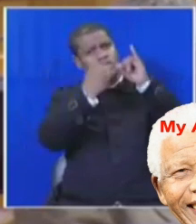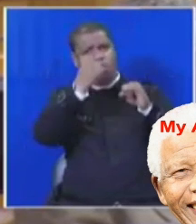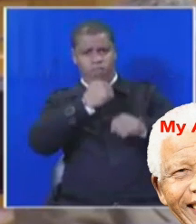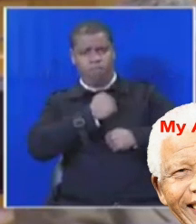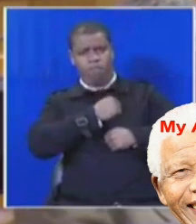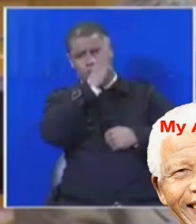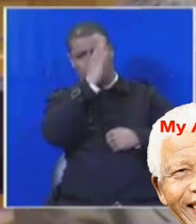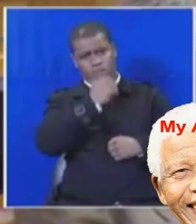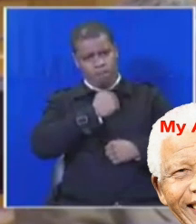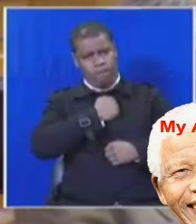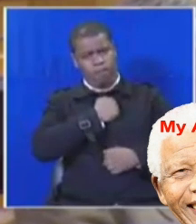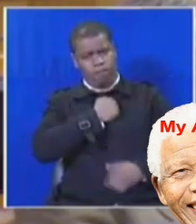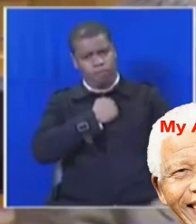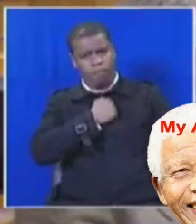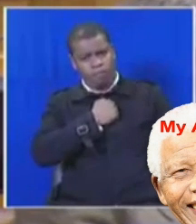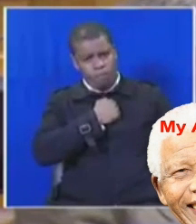honorable And I ask members. you, Chair,